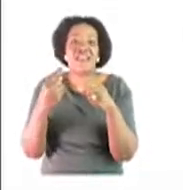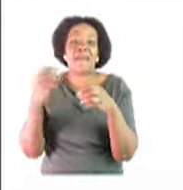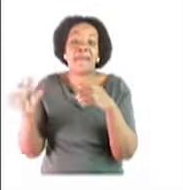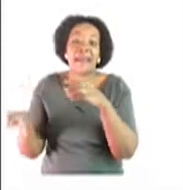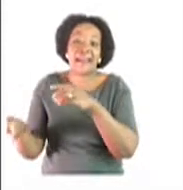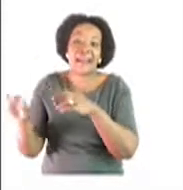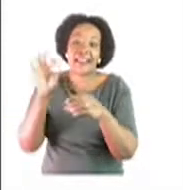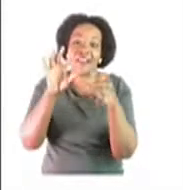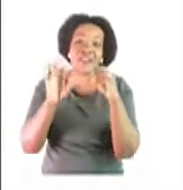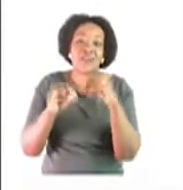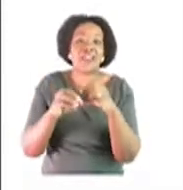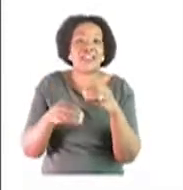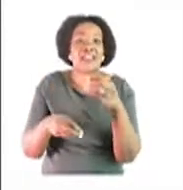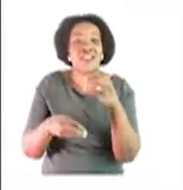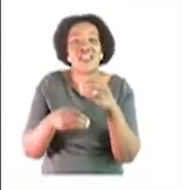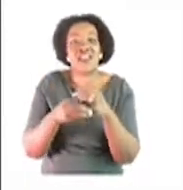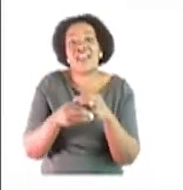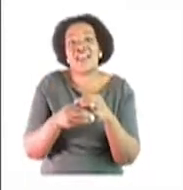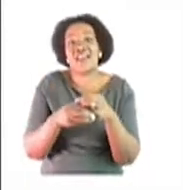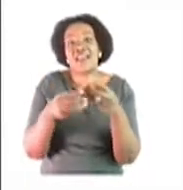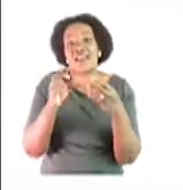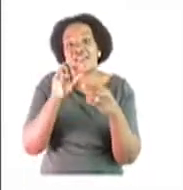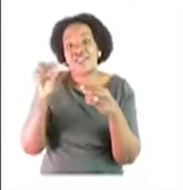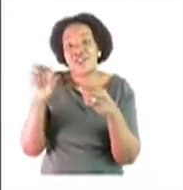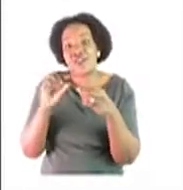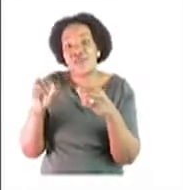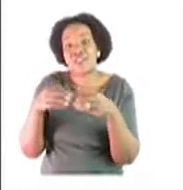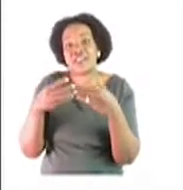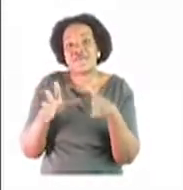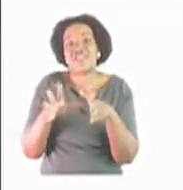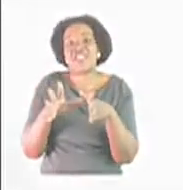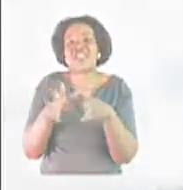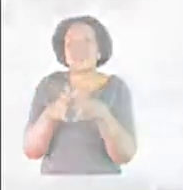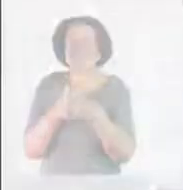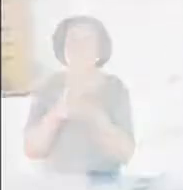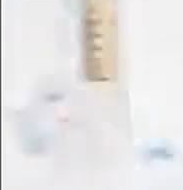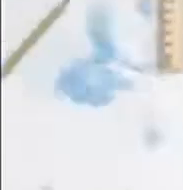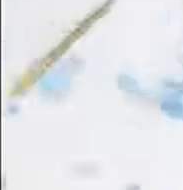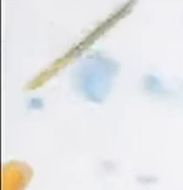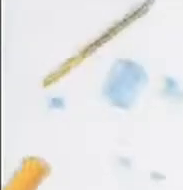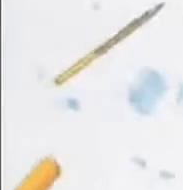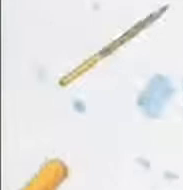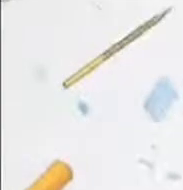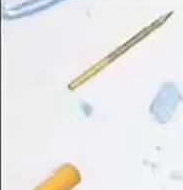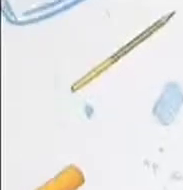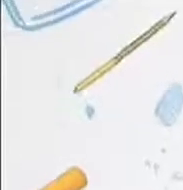spaces provided for you. Thank you.